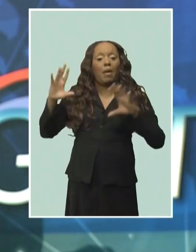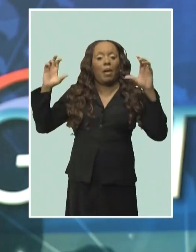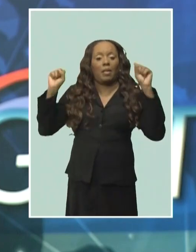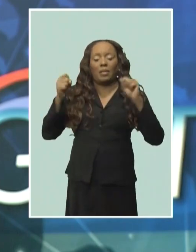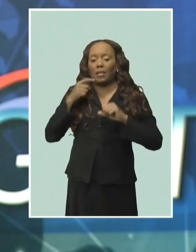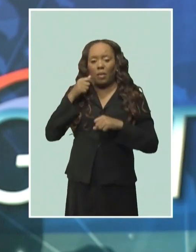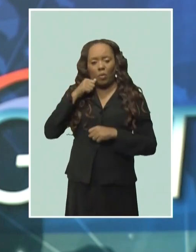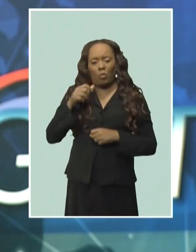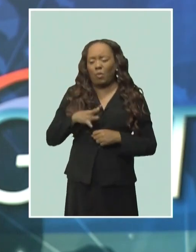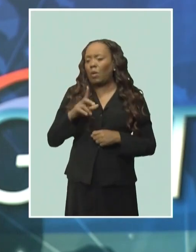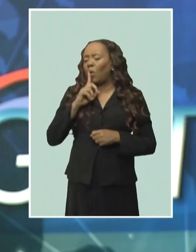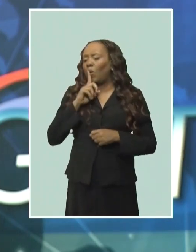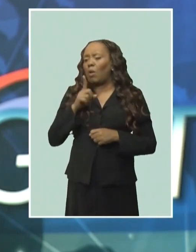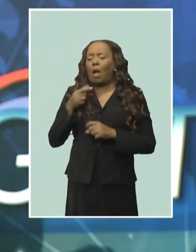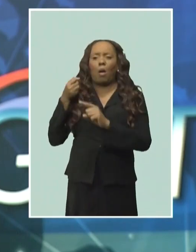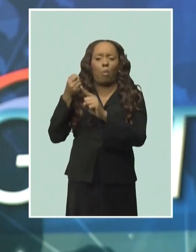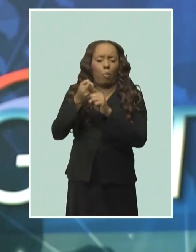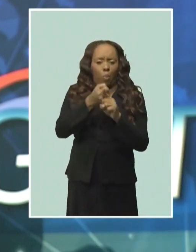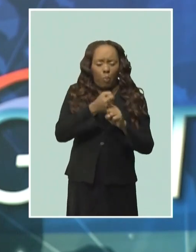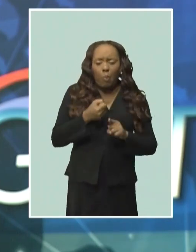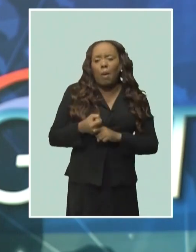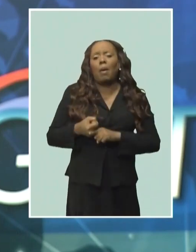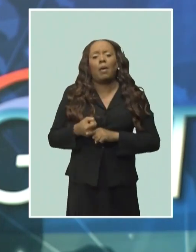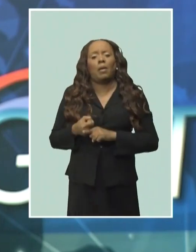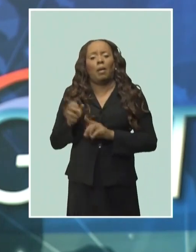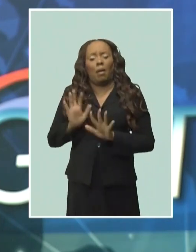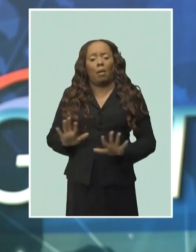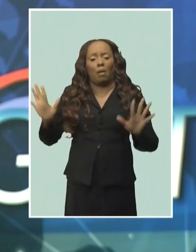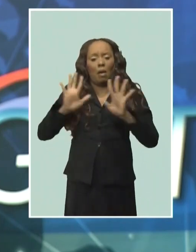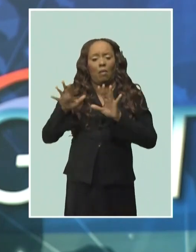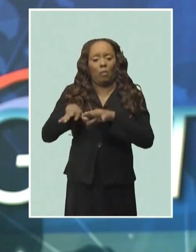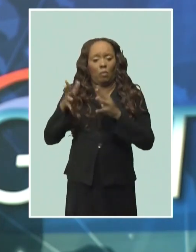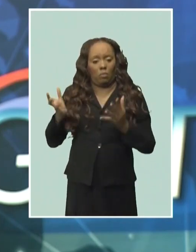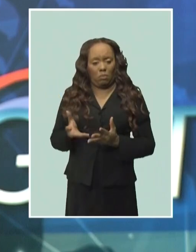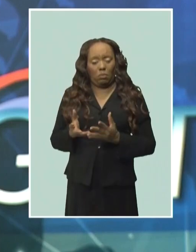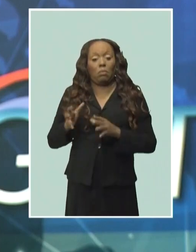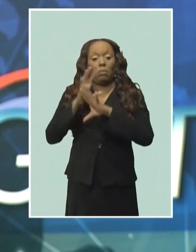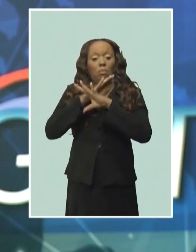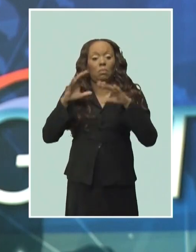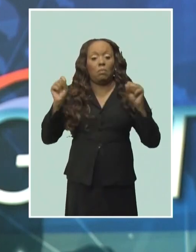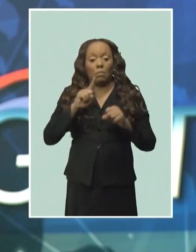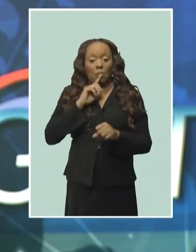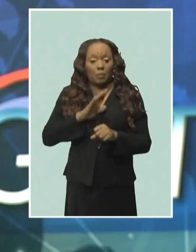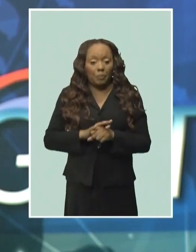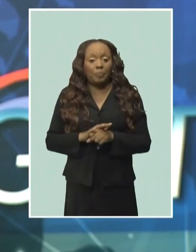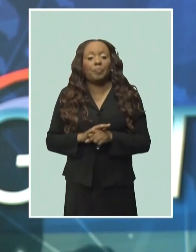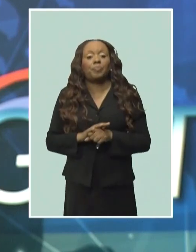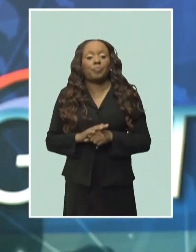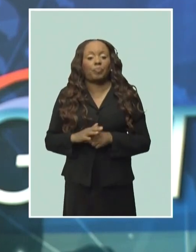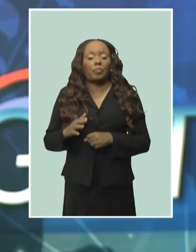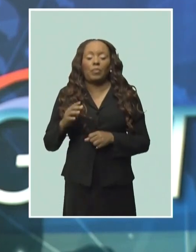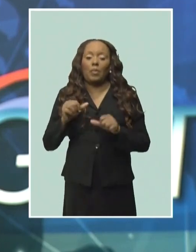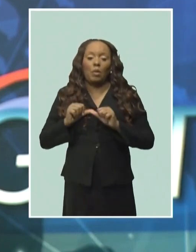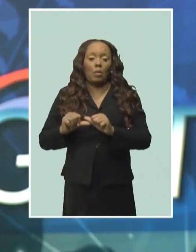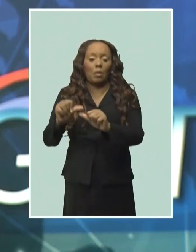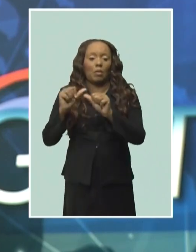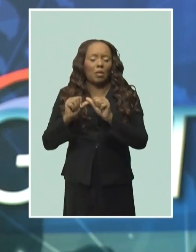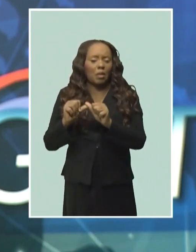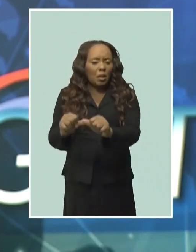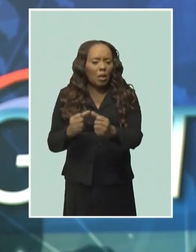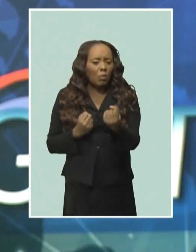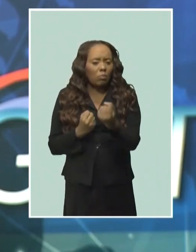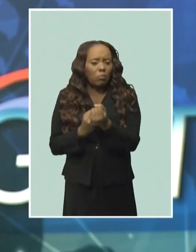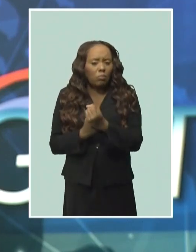locally, regionally and globally. President Marilyn Rice-Bowen pledged her and the association's commitment to facilitating